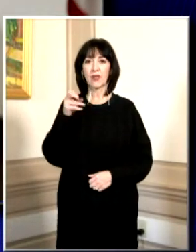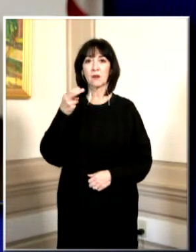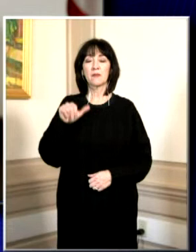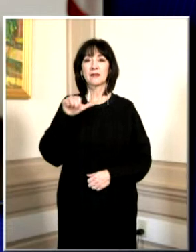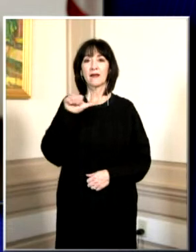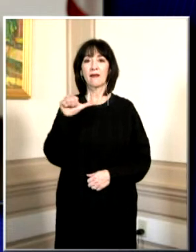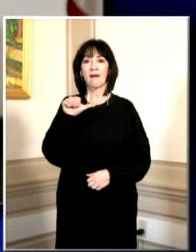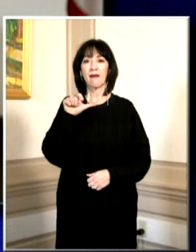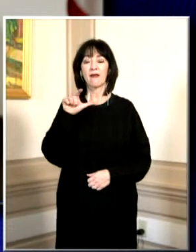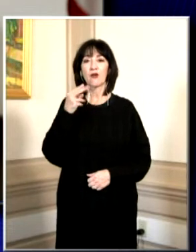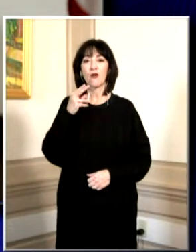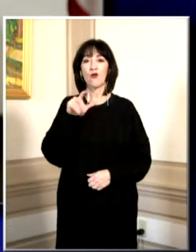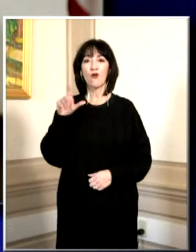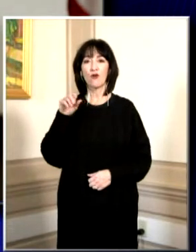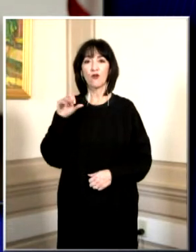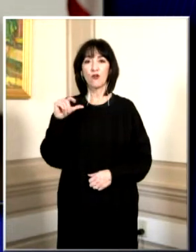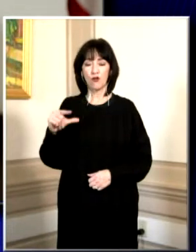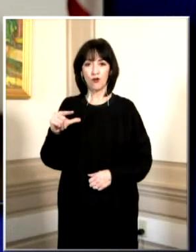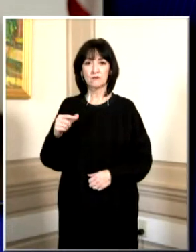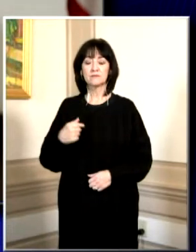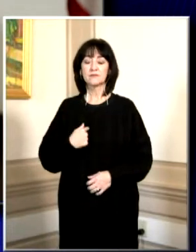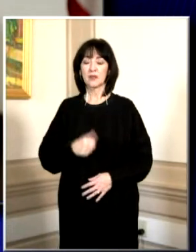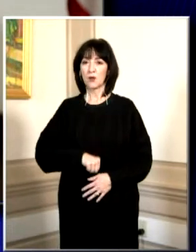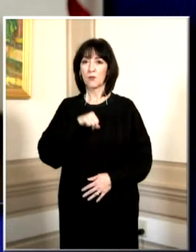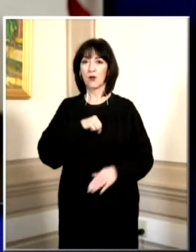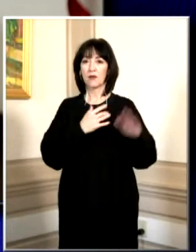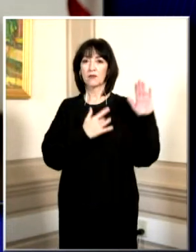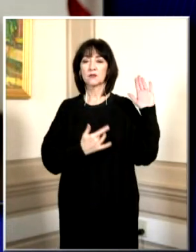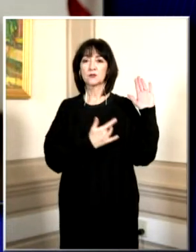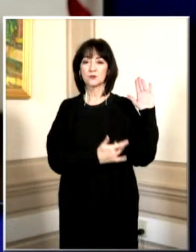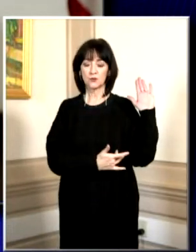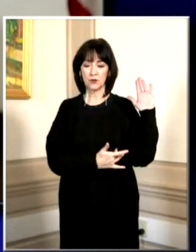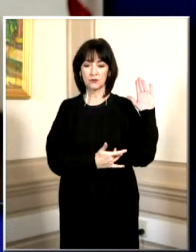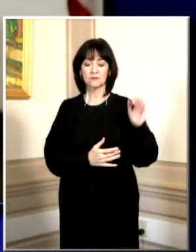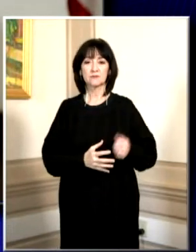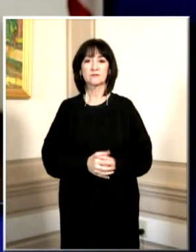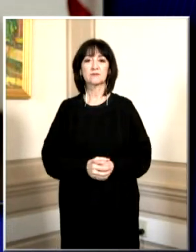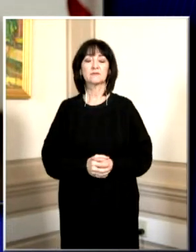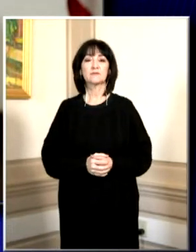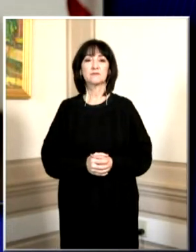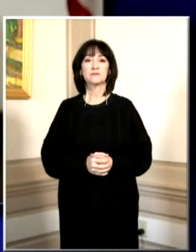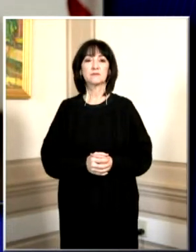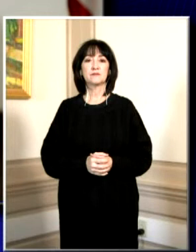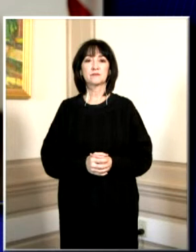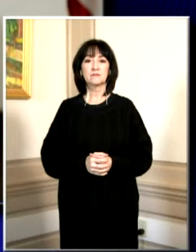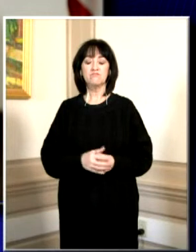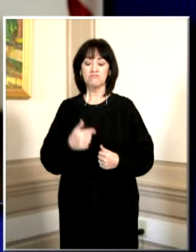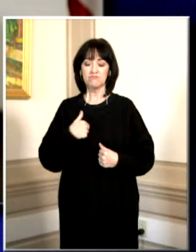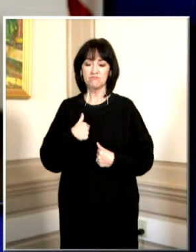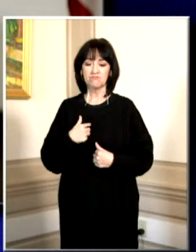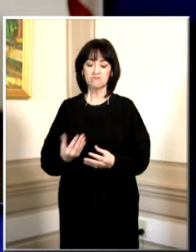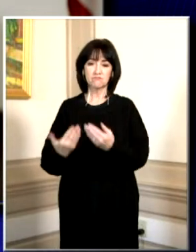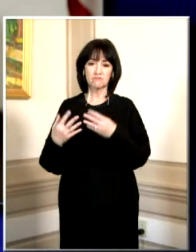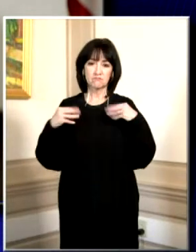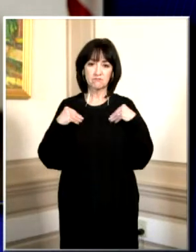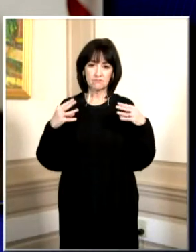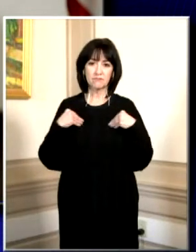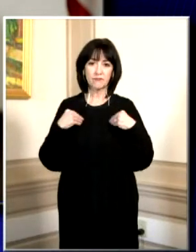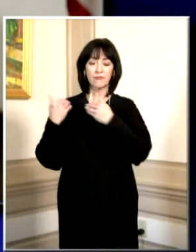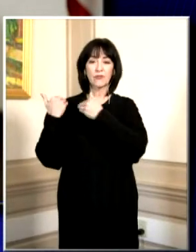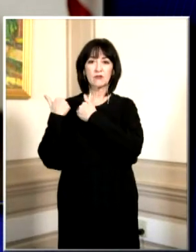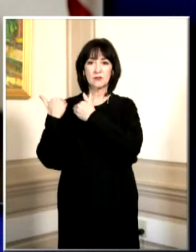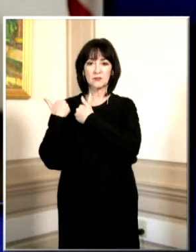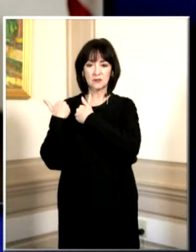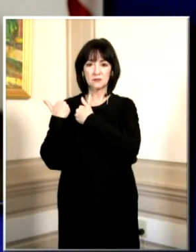A. Hall Long, do proudly swear do proudly swear to carry out the responsibilities to carry out the